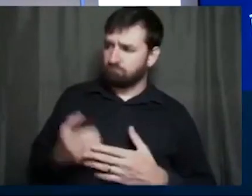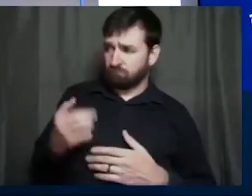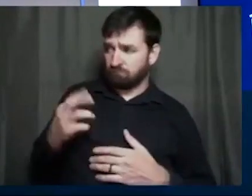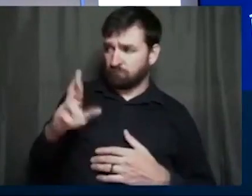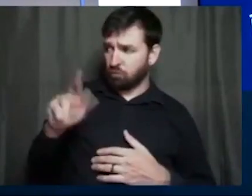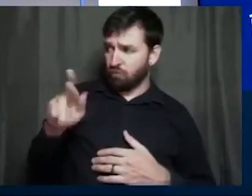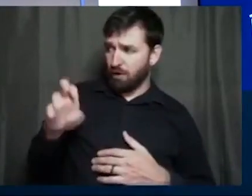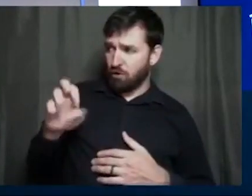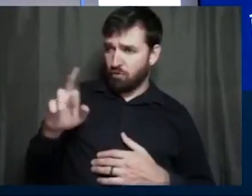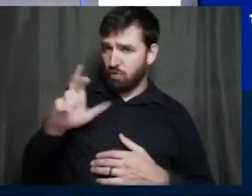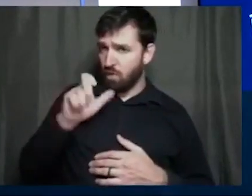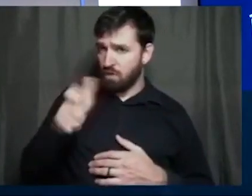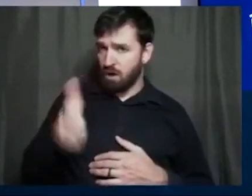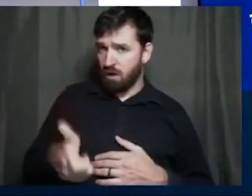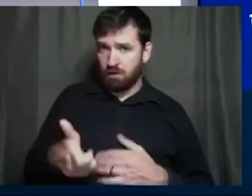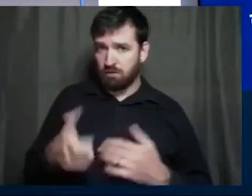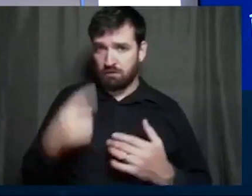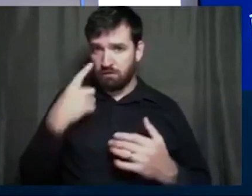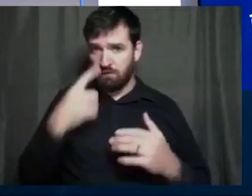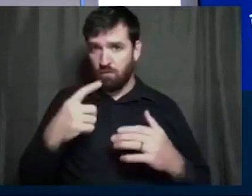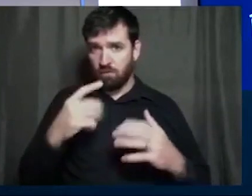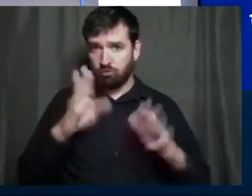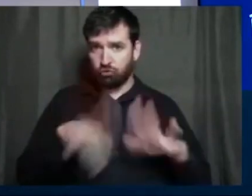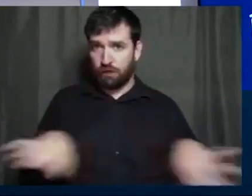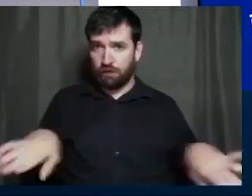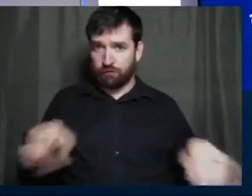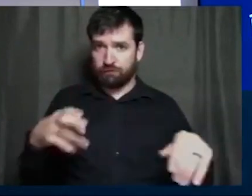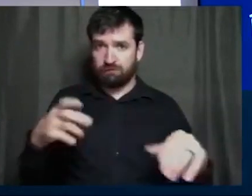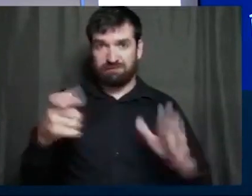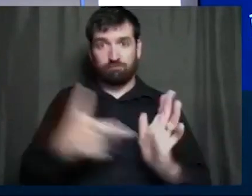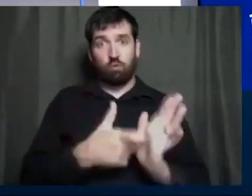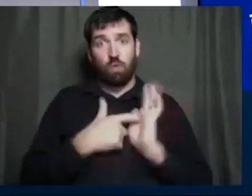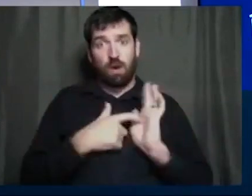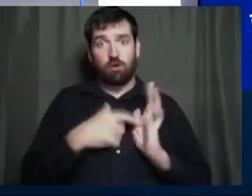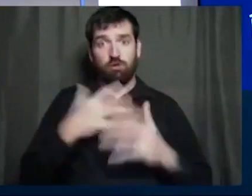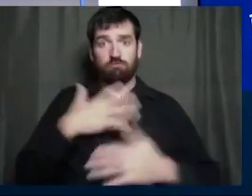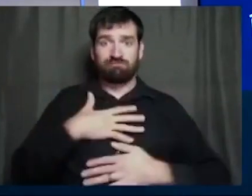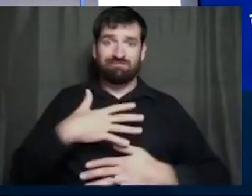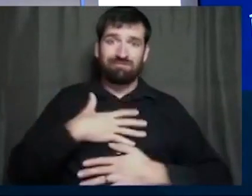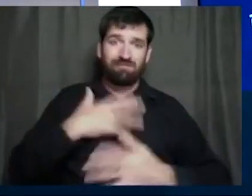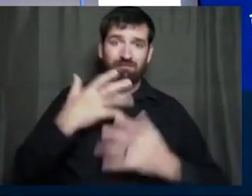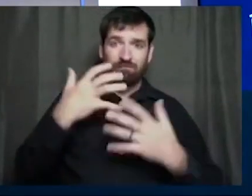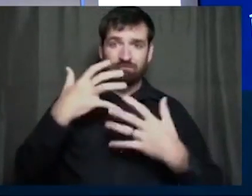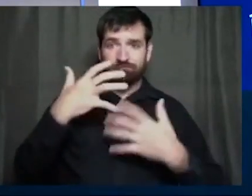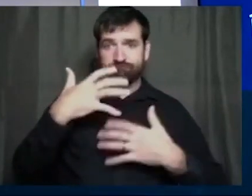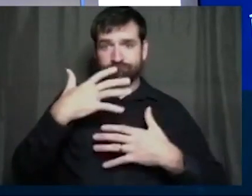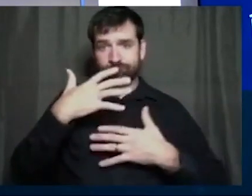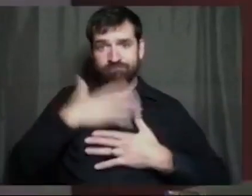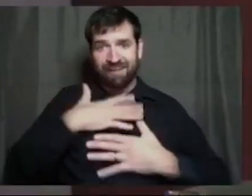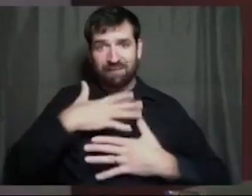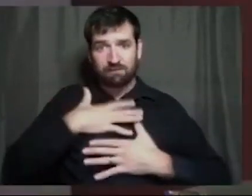a child to go onto a ventilator or need something, that kind of care? Is that a very rare situation?